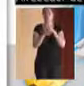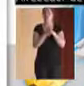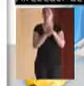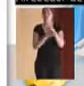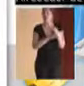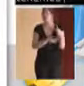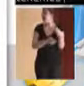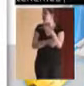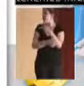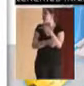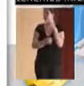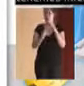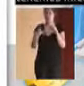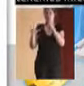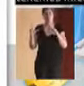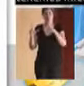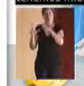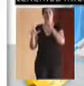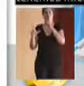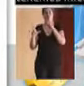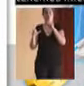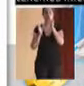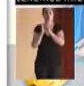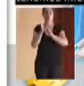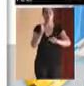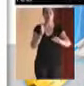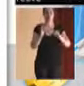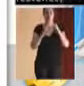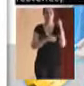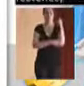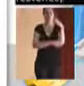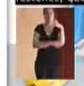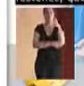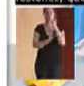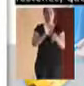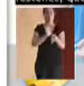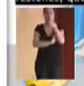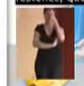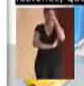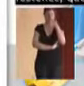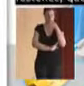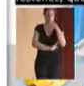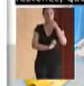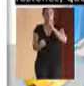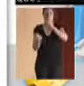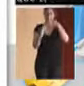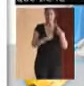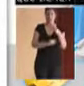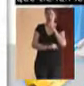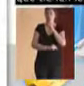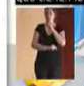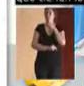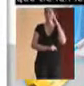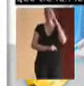the electrode, we get the phosphene map, which is a map of the shape of the dots of light in order to get the